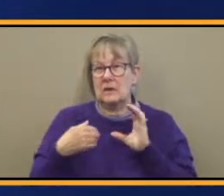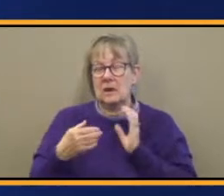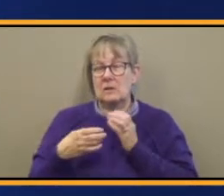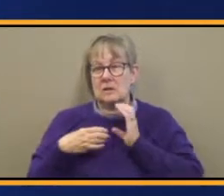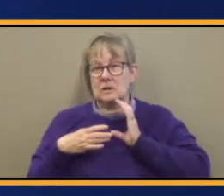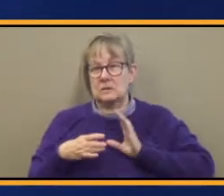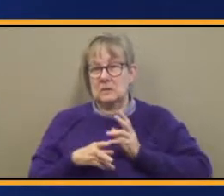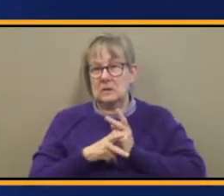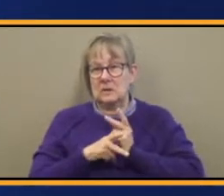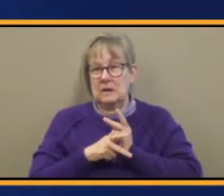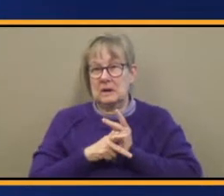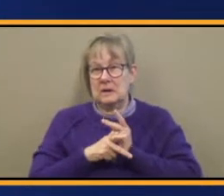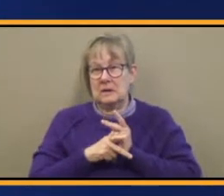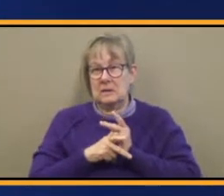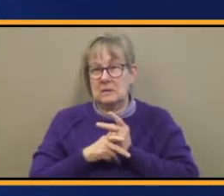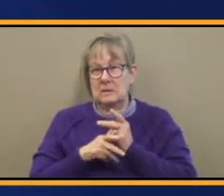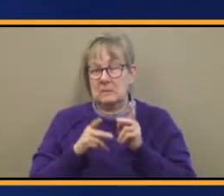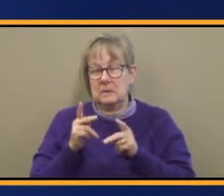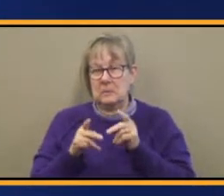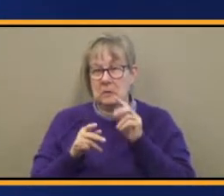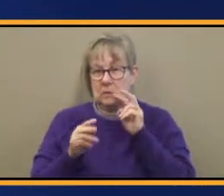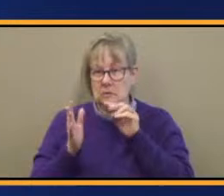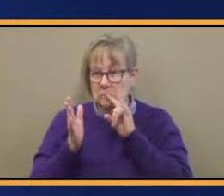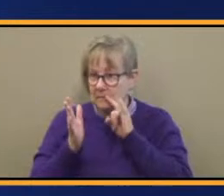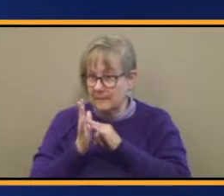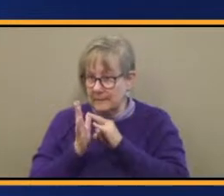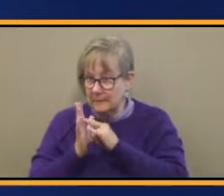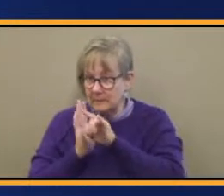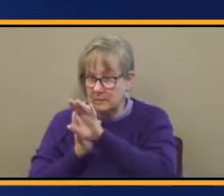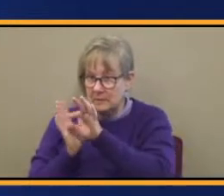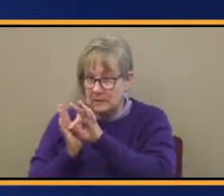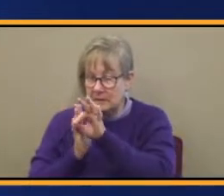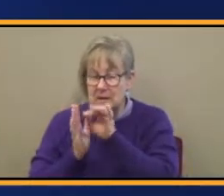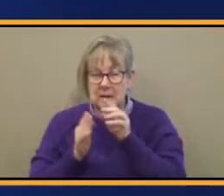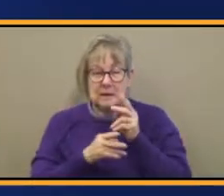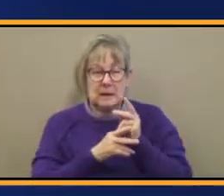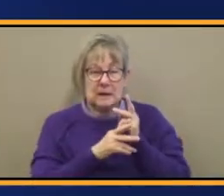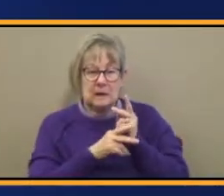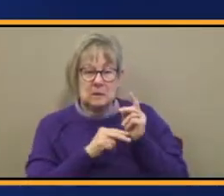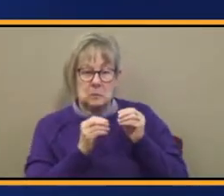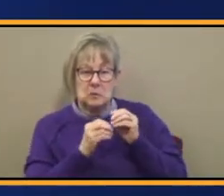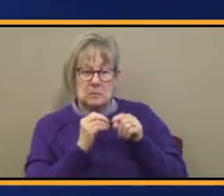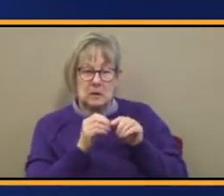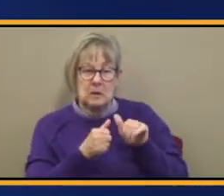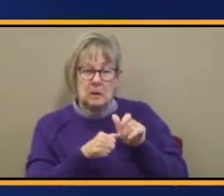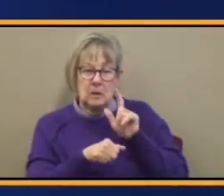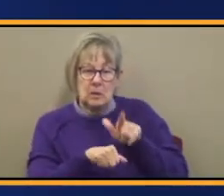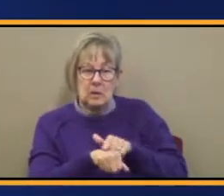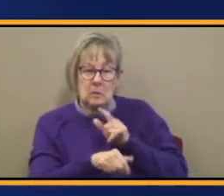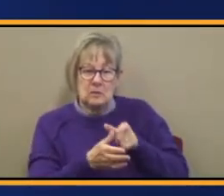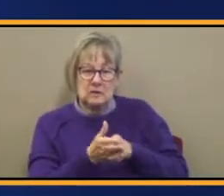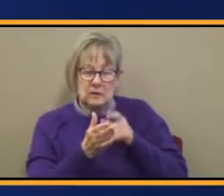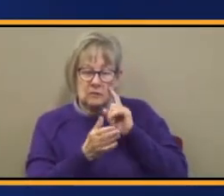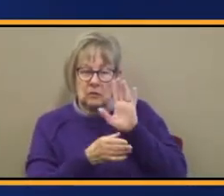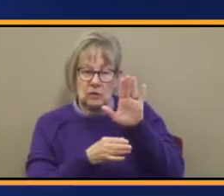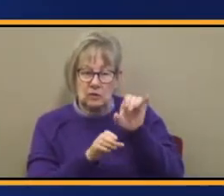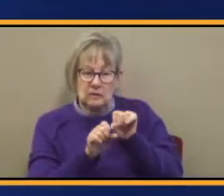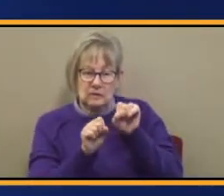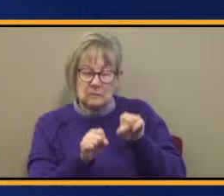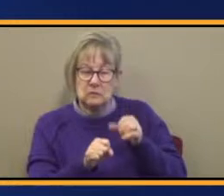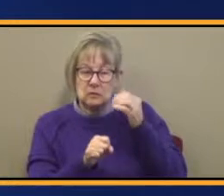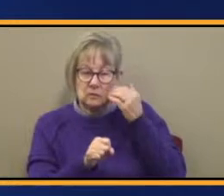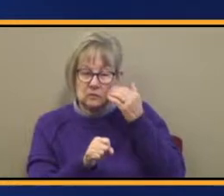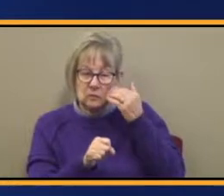folks look at your account. And it's not really just on me. Like, I'm caring more about, like, how long will it take for your system to know that